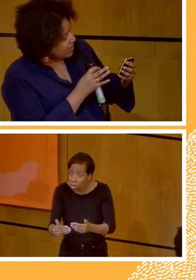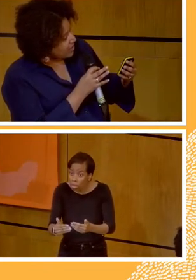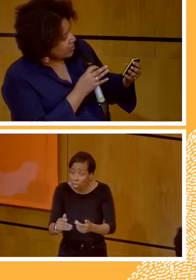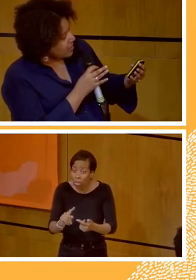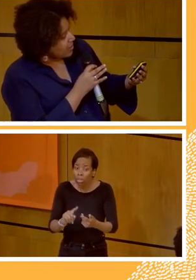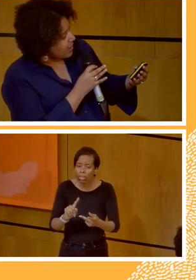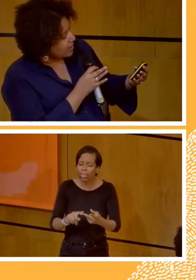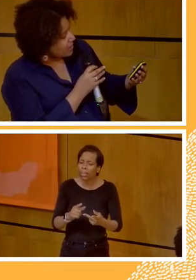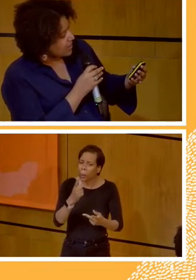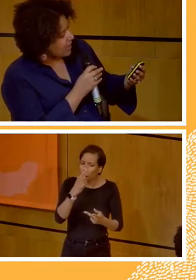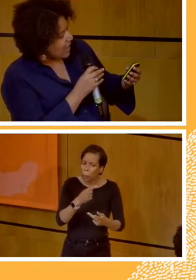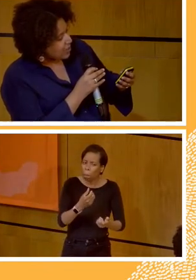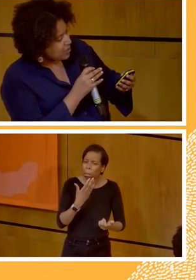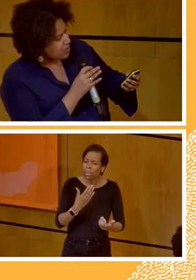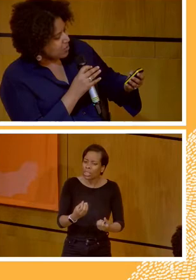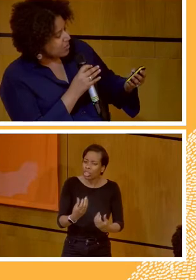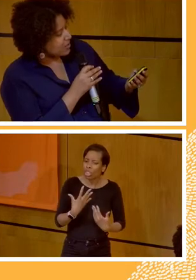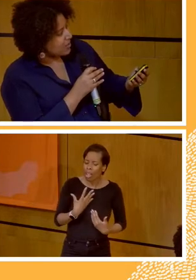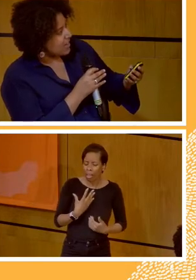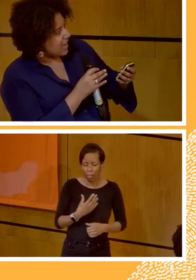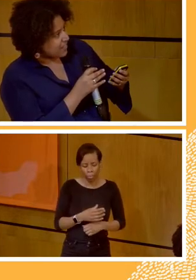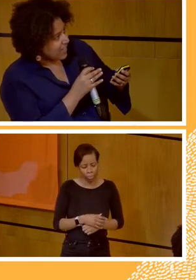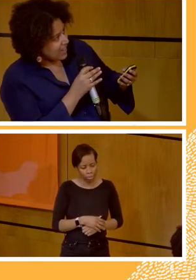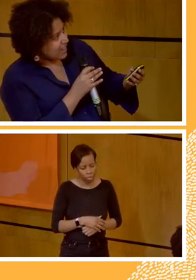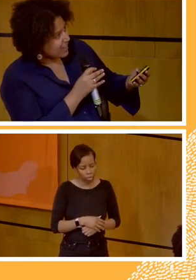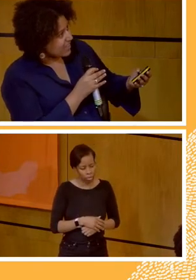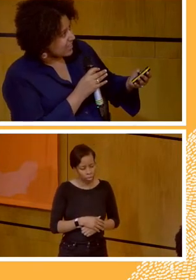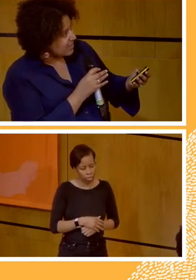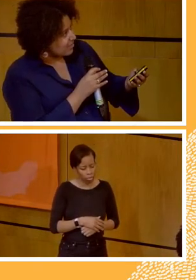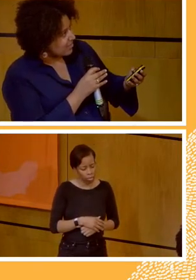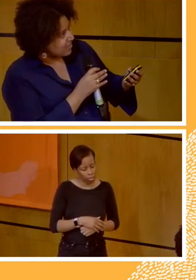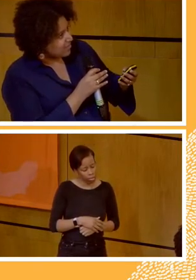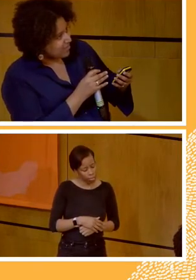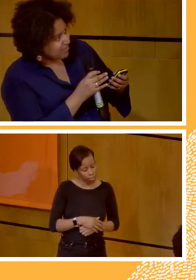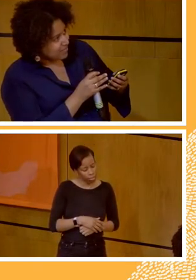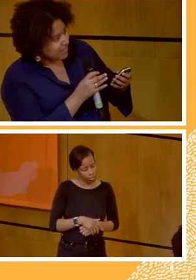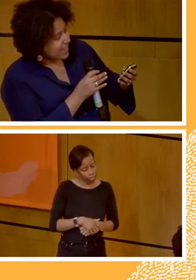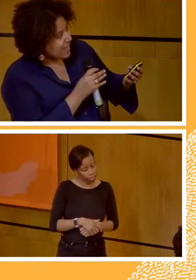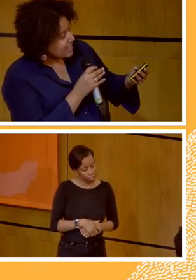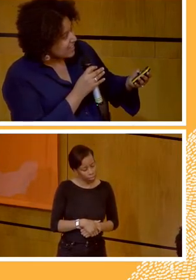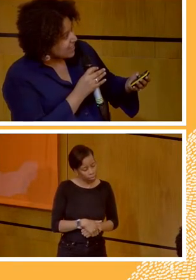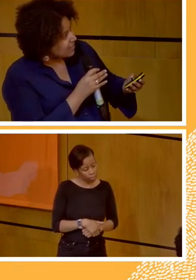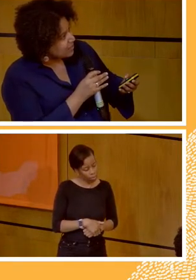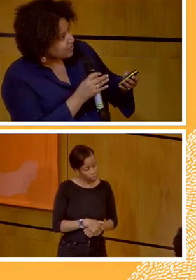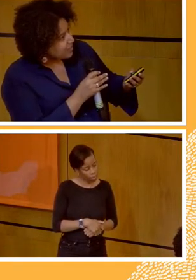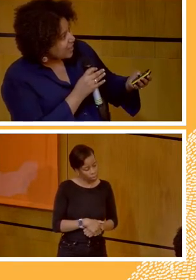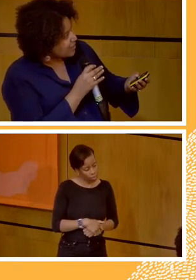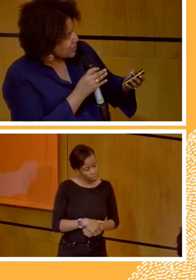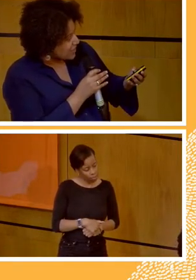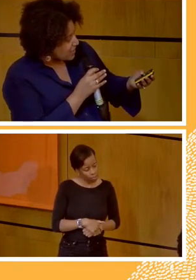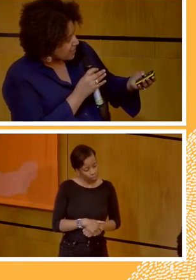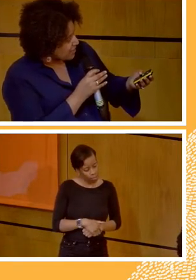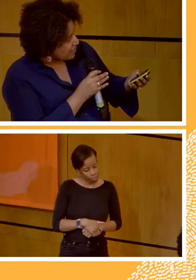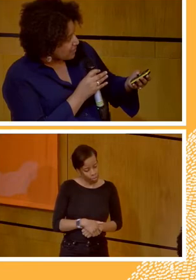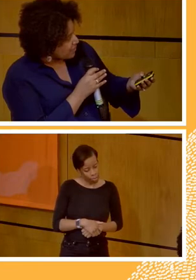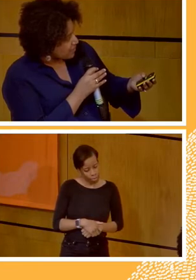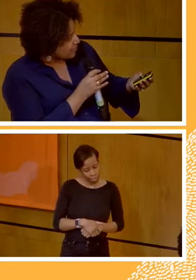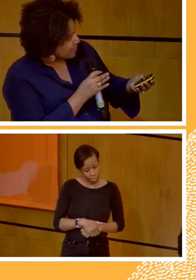to share a little bit about how you navigate that, I guess,